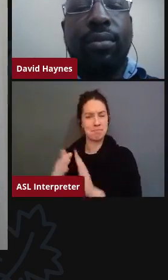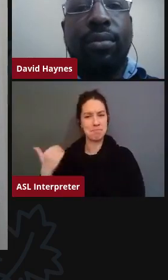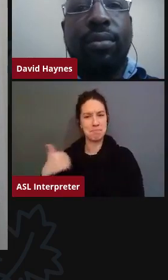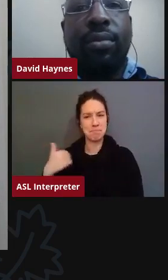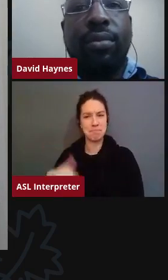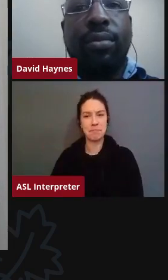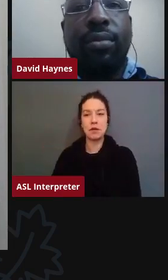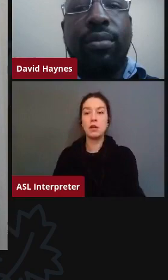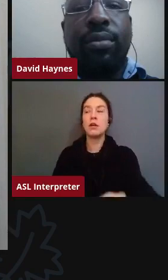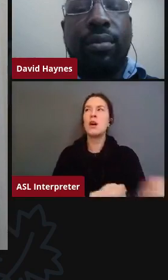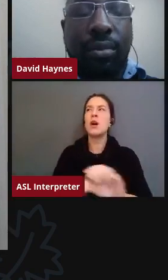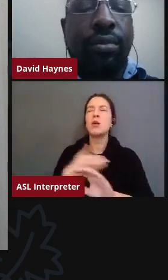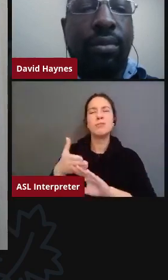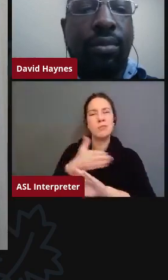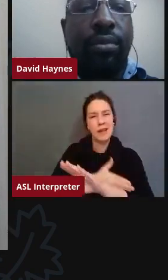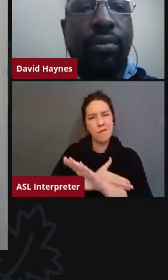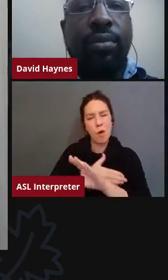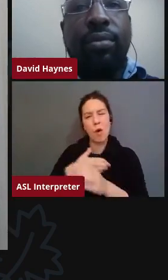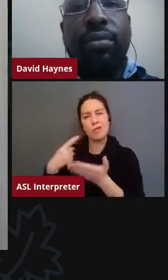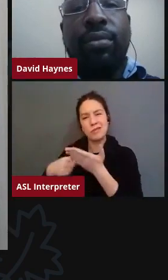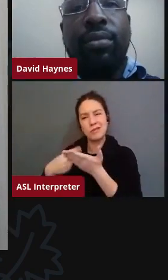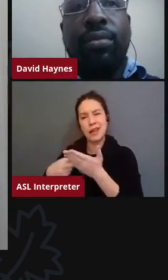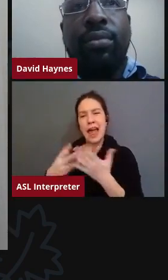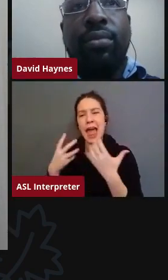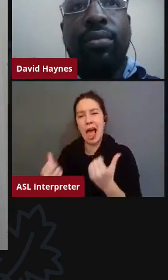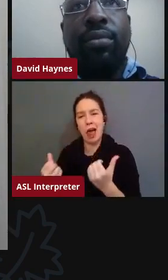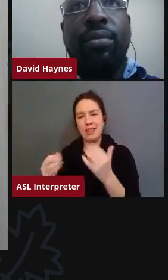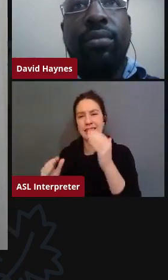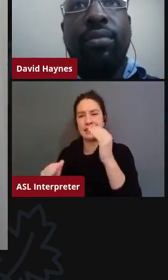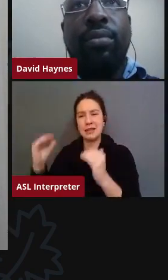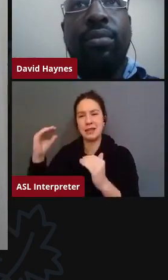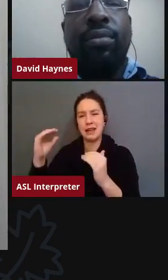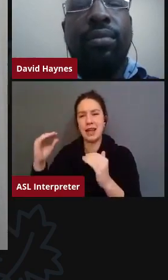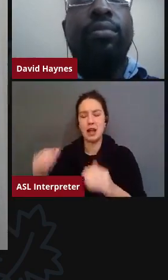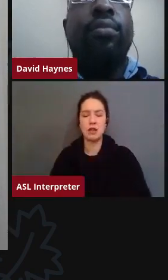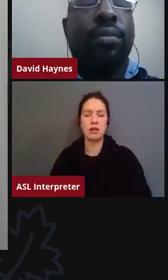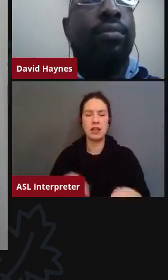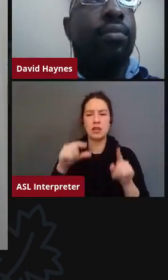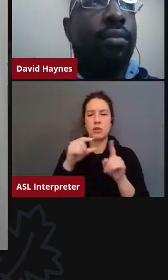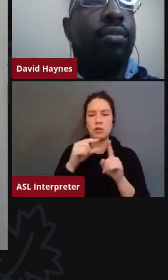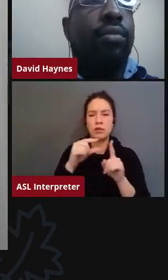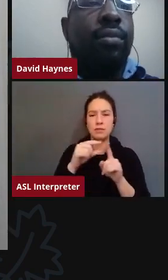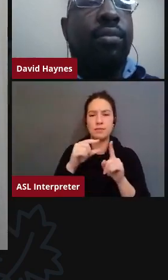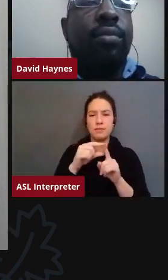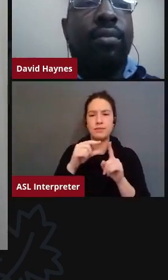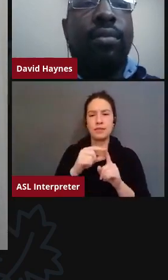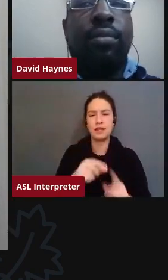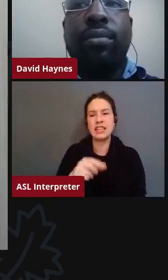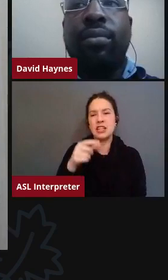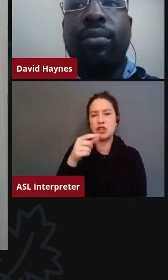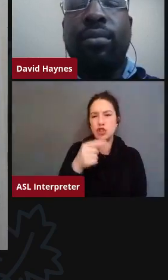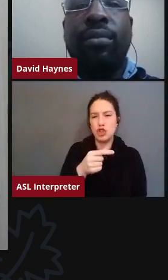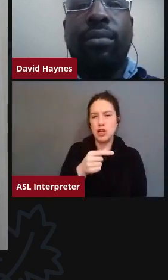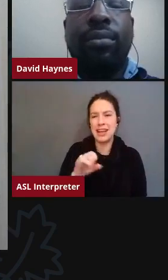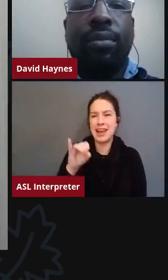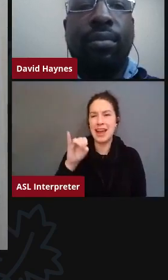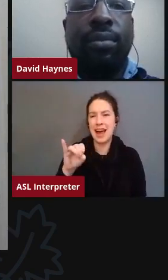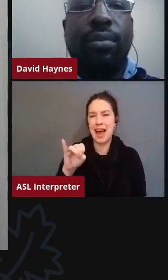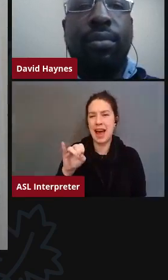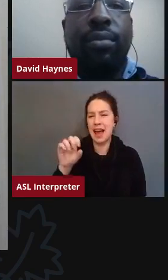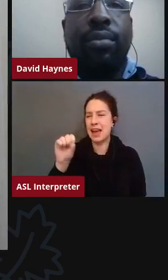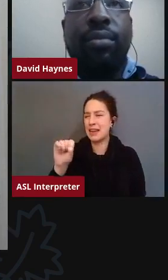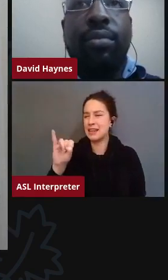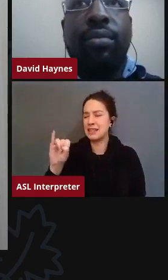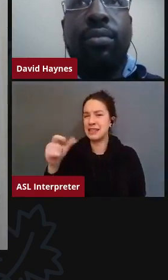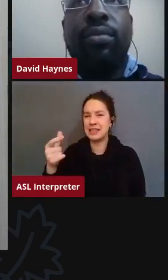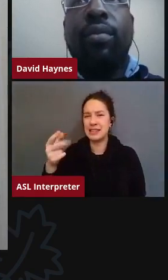into health disparities, we keep hearing the term GI science or geographic information science. Could you tell us what this